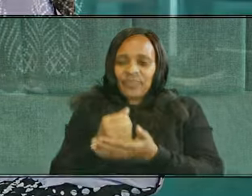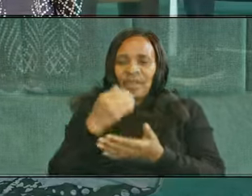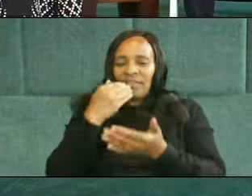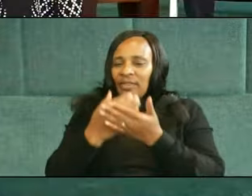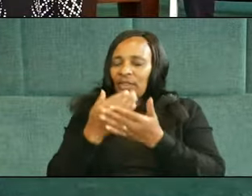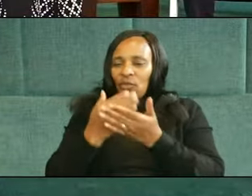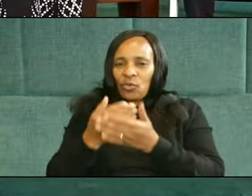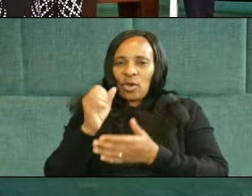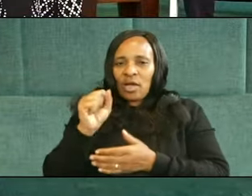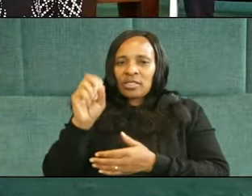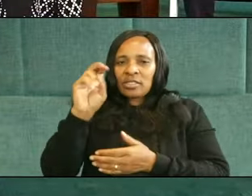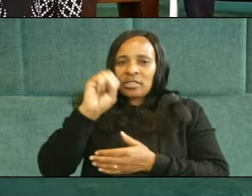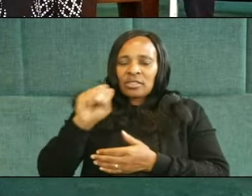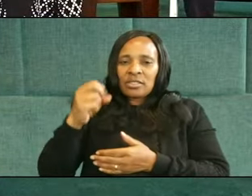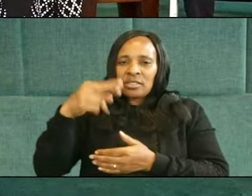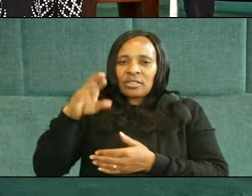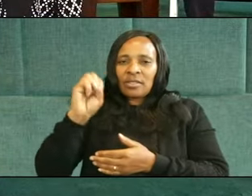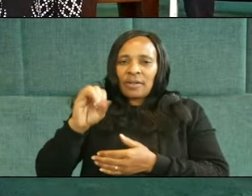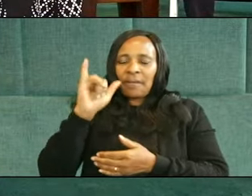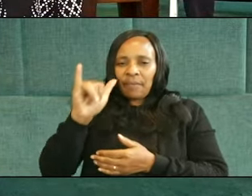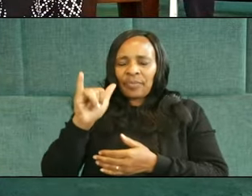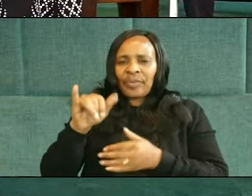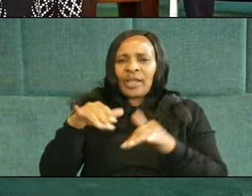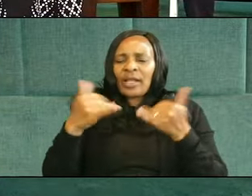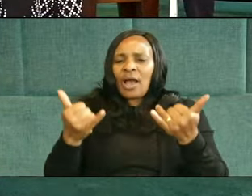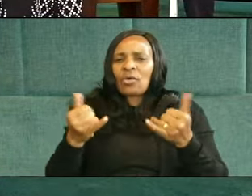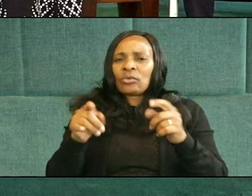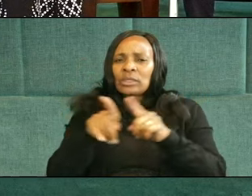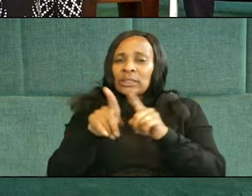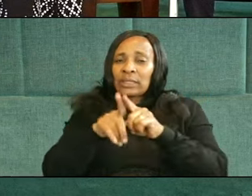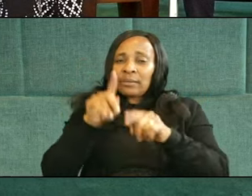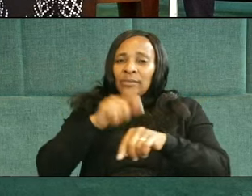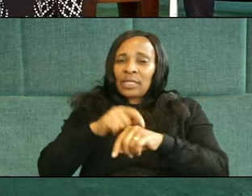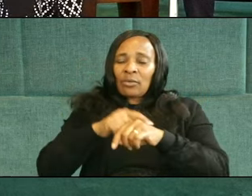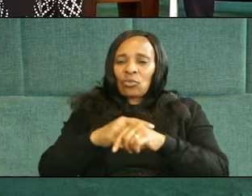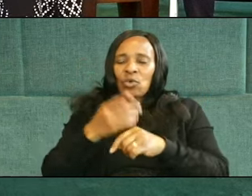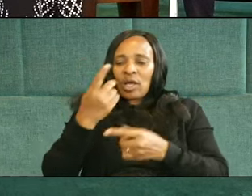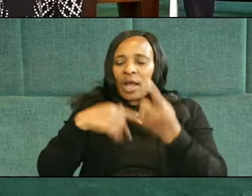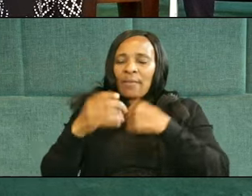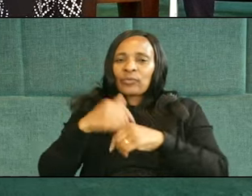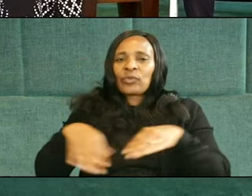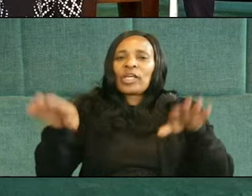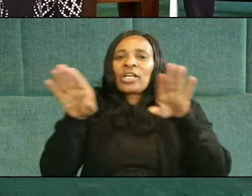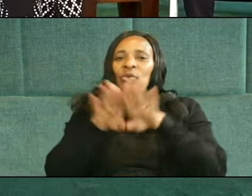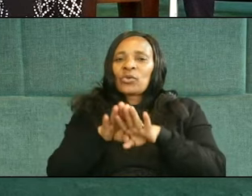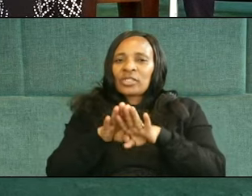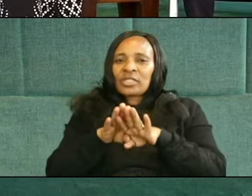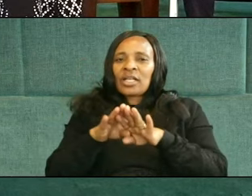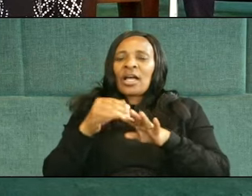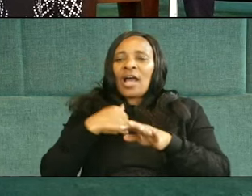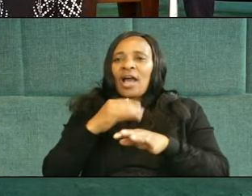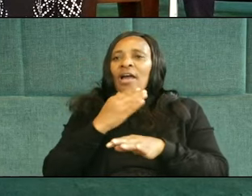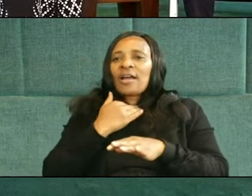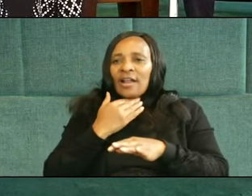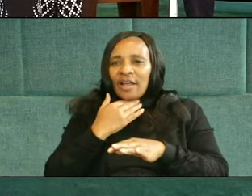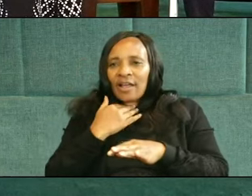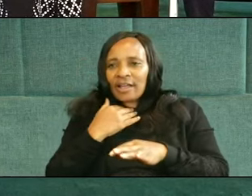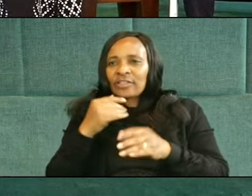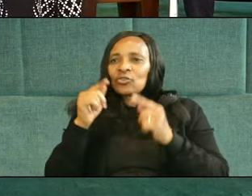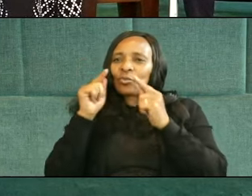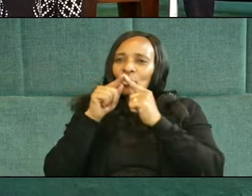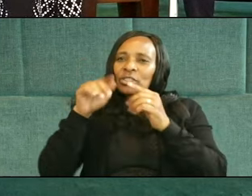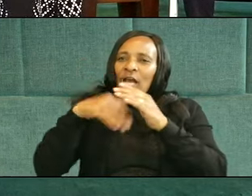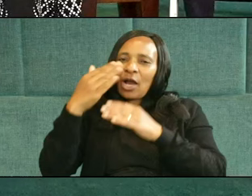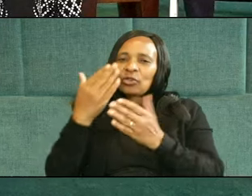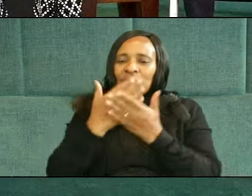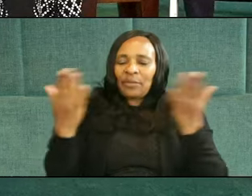that, Ashley. Now, as we just about to come to the close of this, I'd like just to point